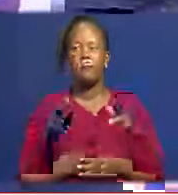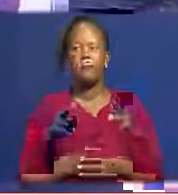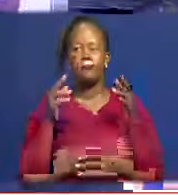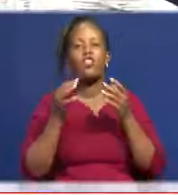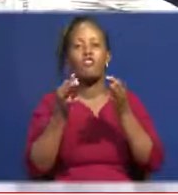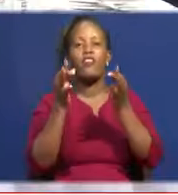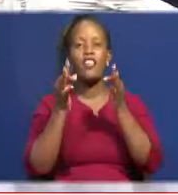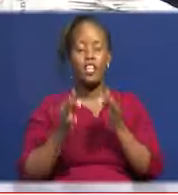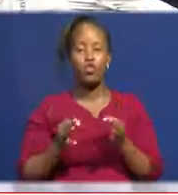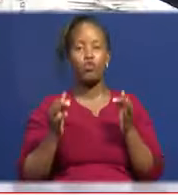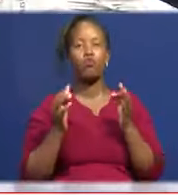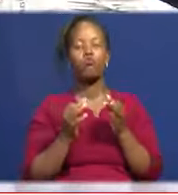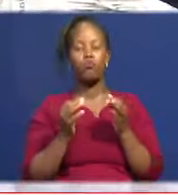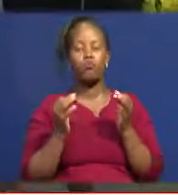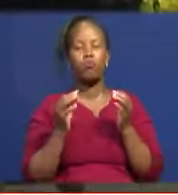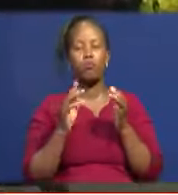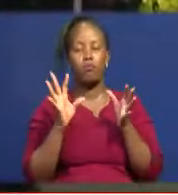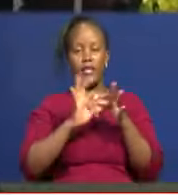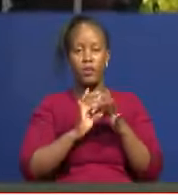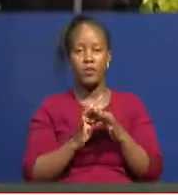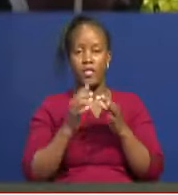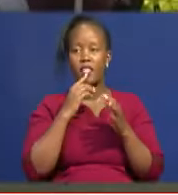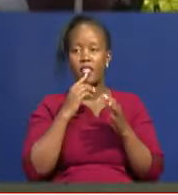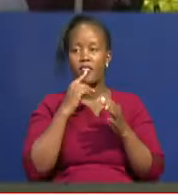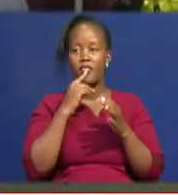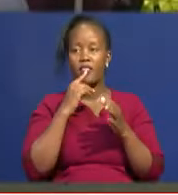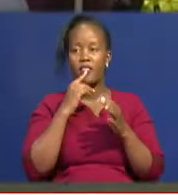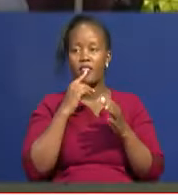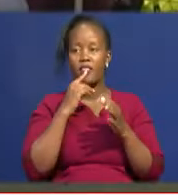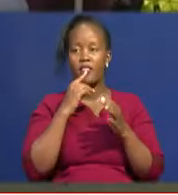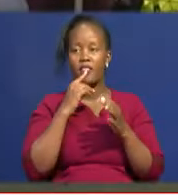International estimates that about 43% of